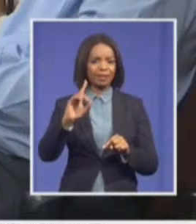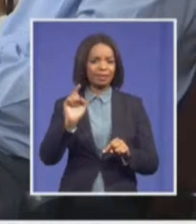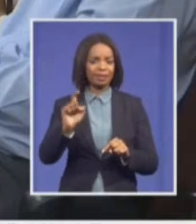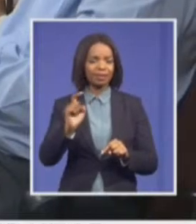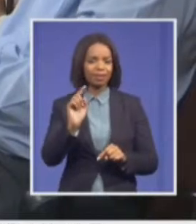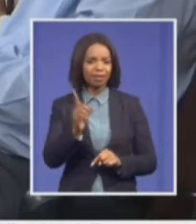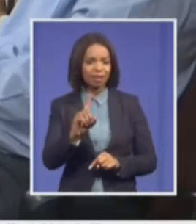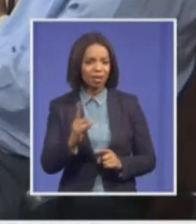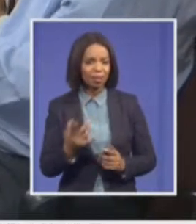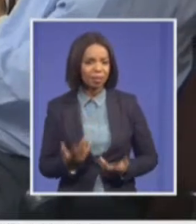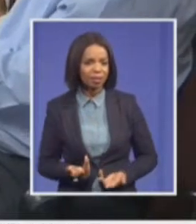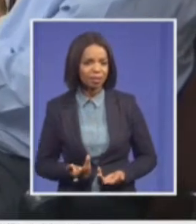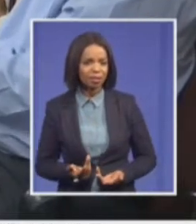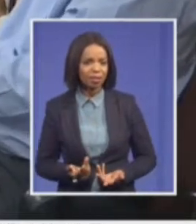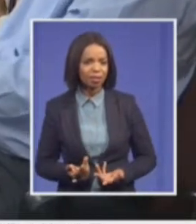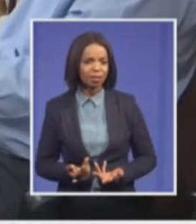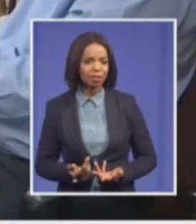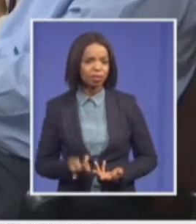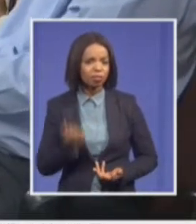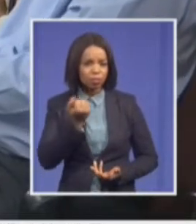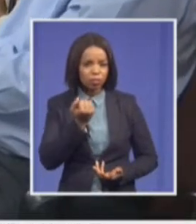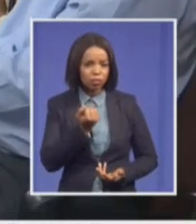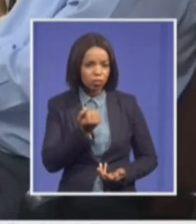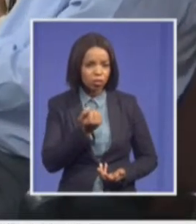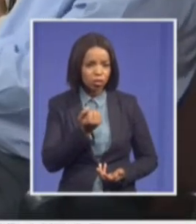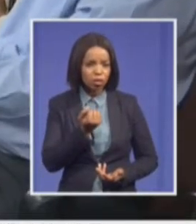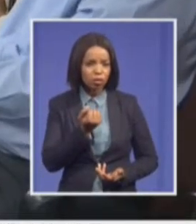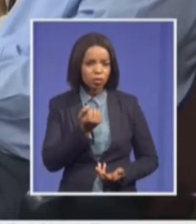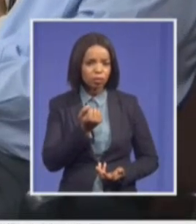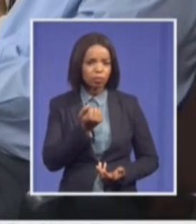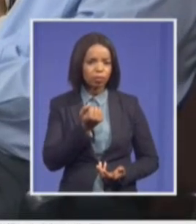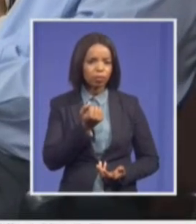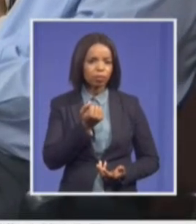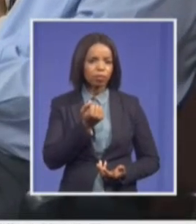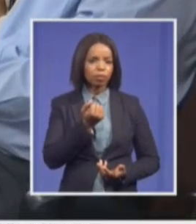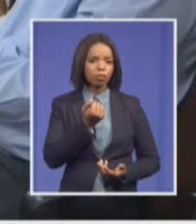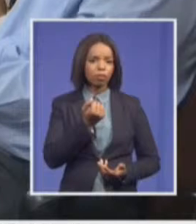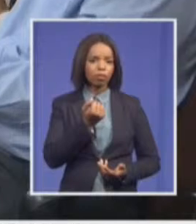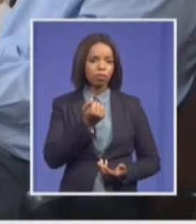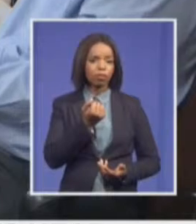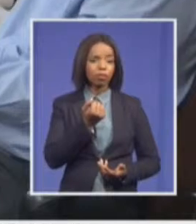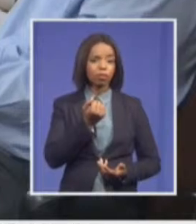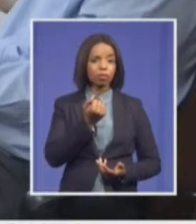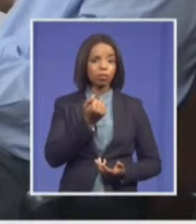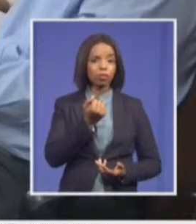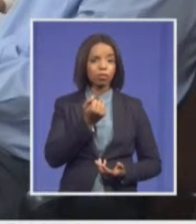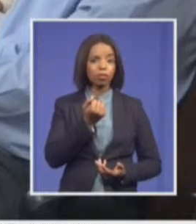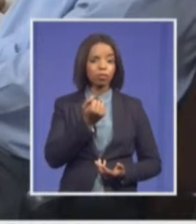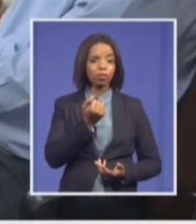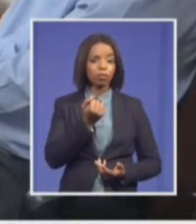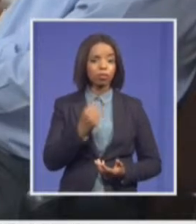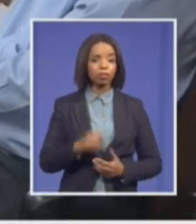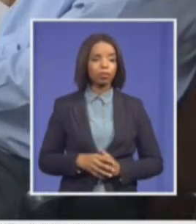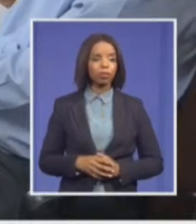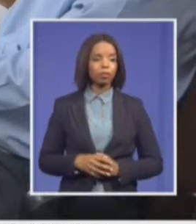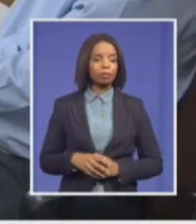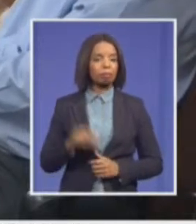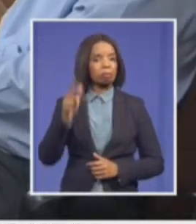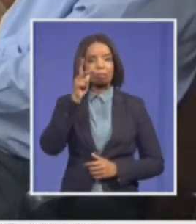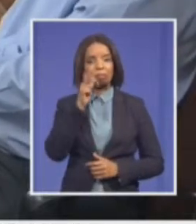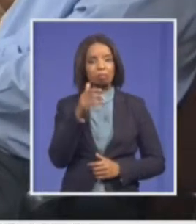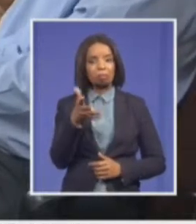Sorry? Thank you. And the executive producer. Yes.